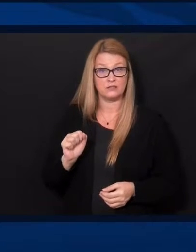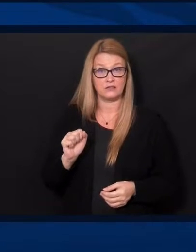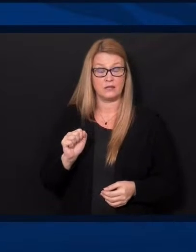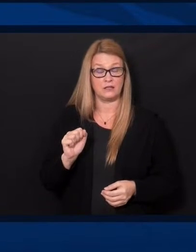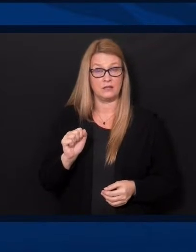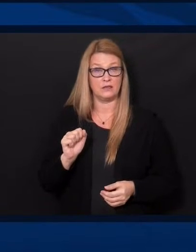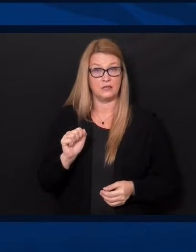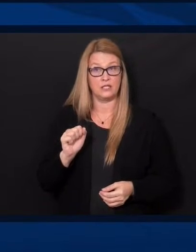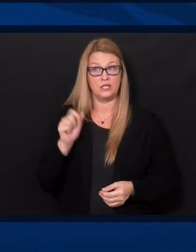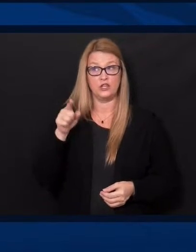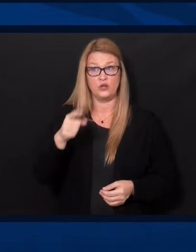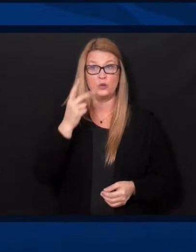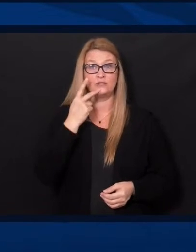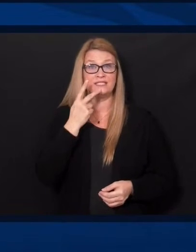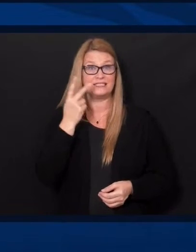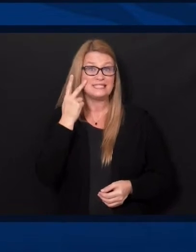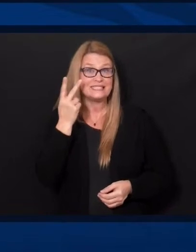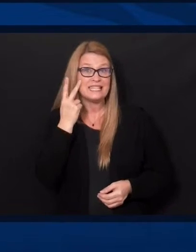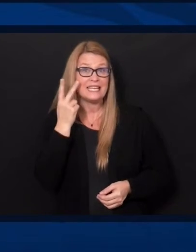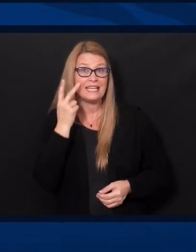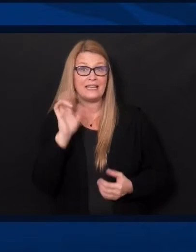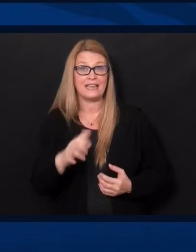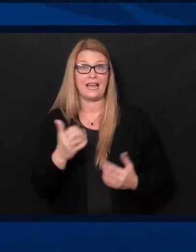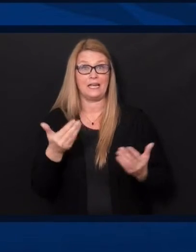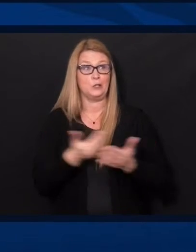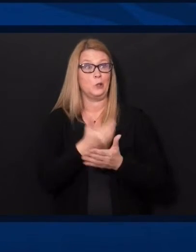said, as the virus unfolds?